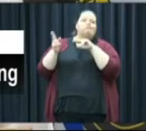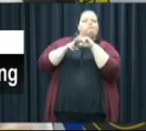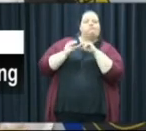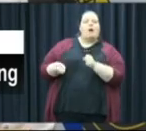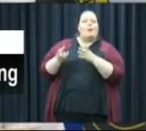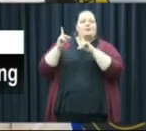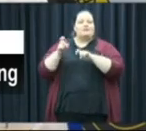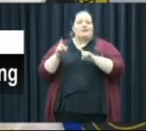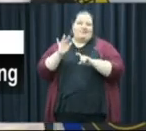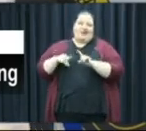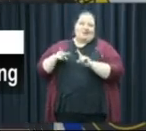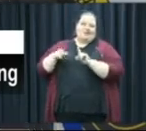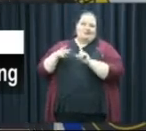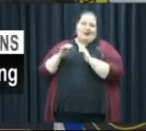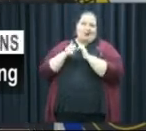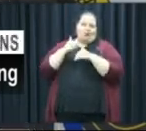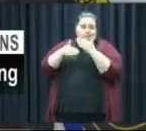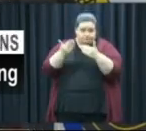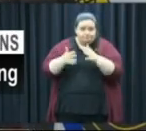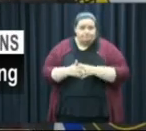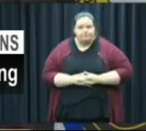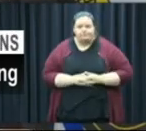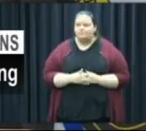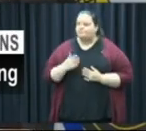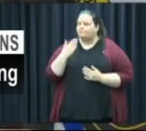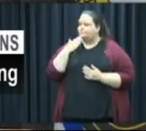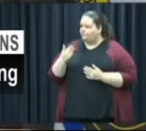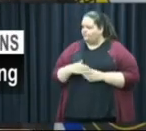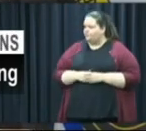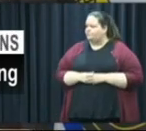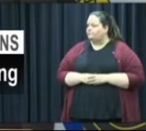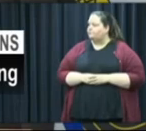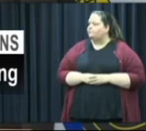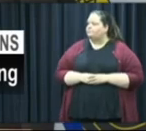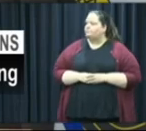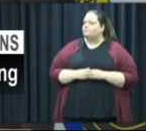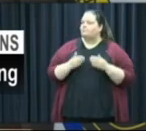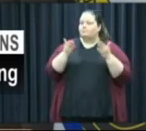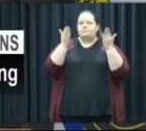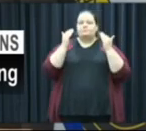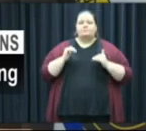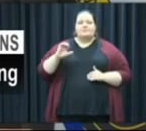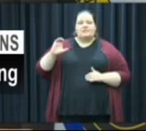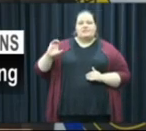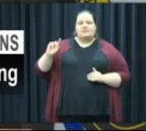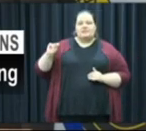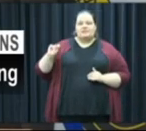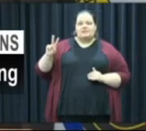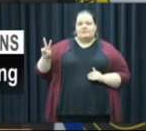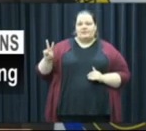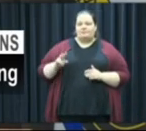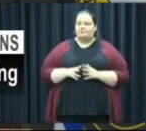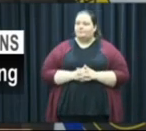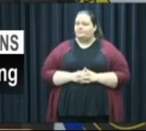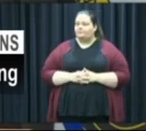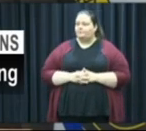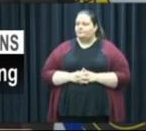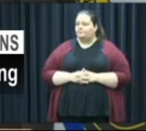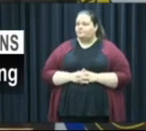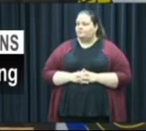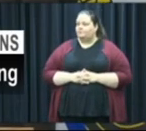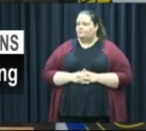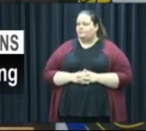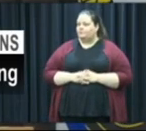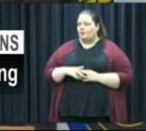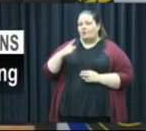the direction we're headed. Merci, Madame Croteau. Thank you, Doctor. Laura Brown, CTV. Hi,